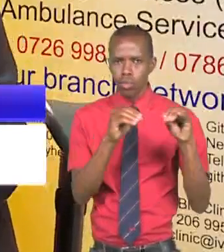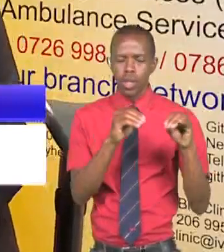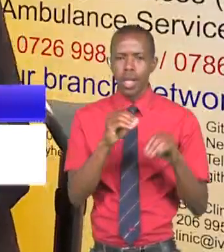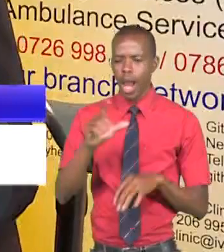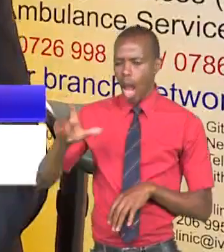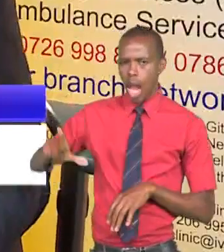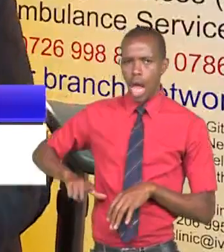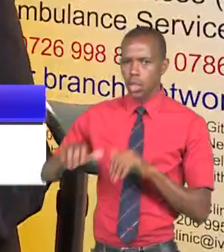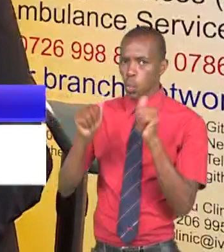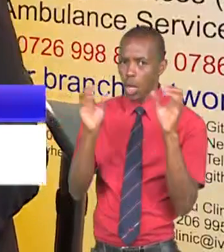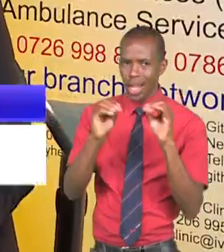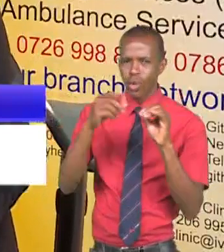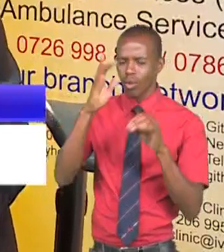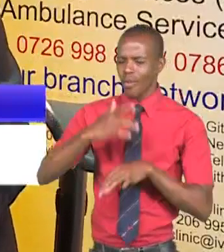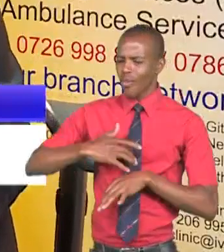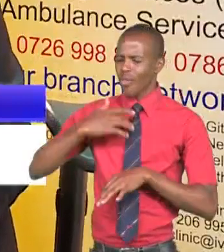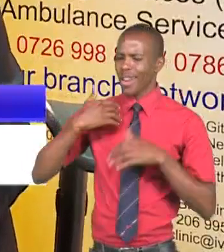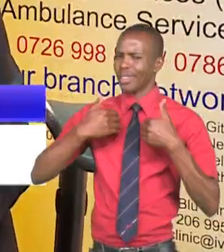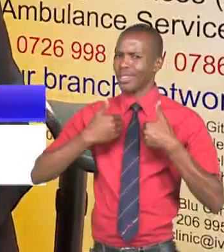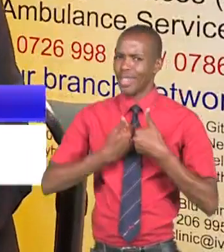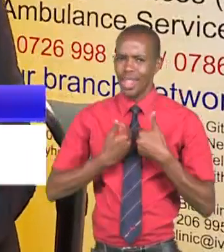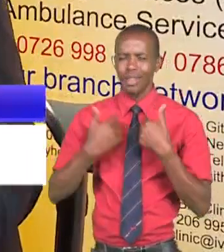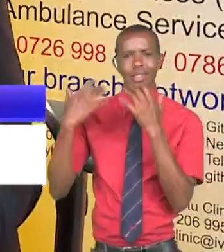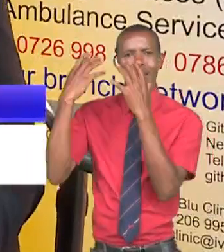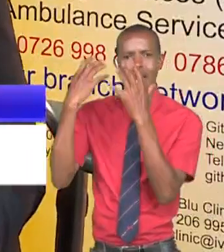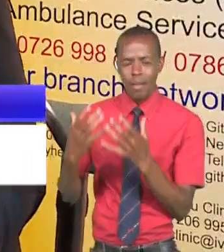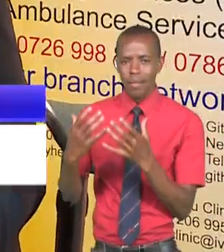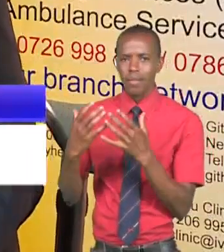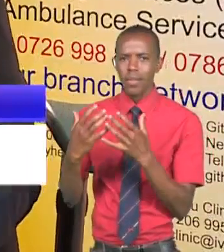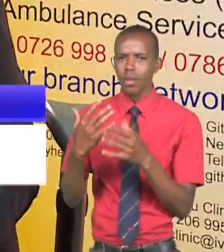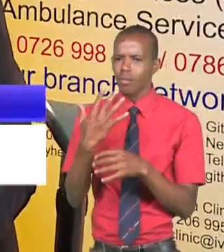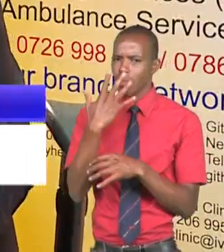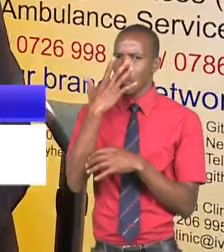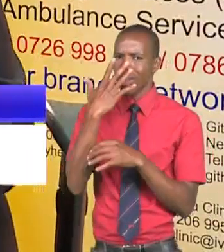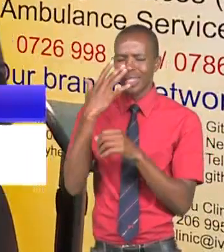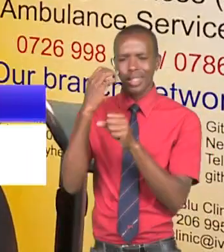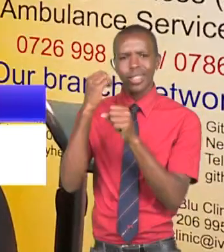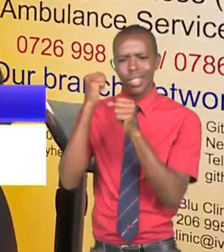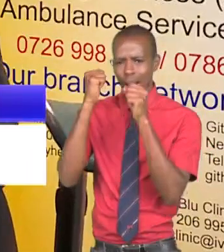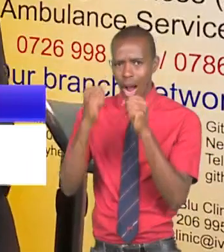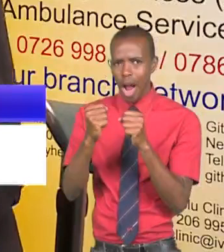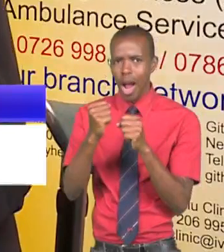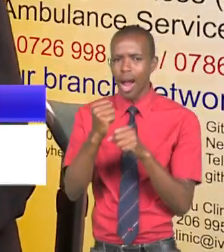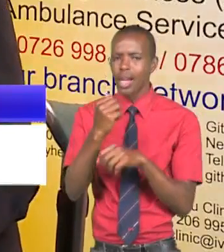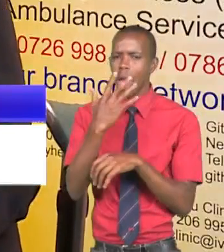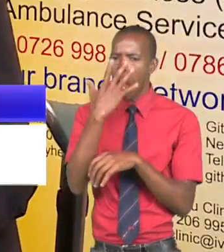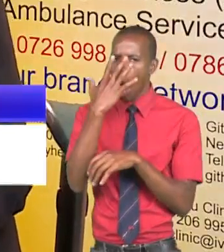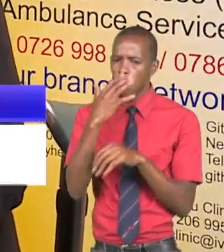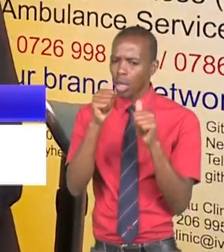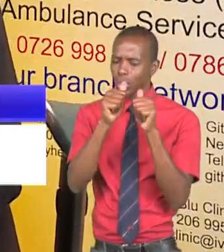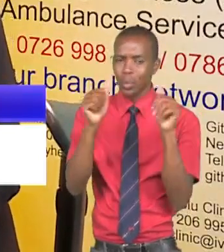so you get very tired, you have shortness of breath, your mucous membranes look